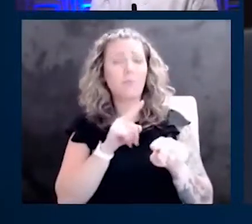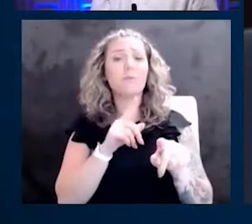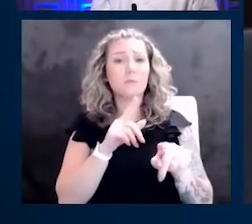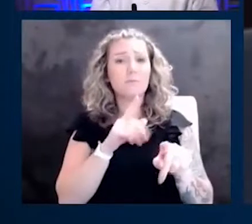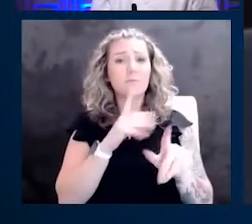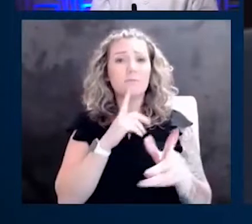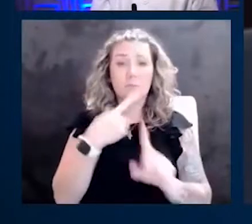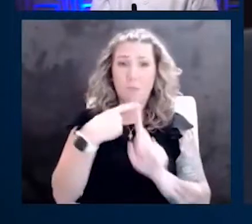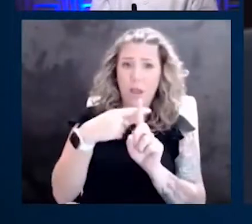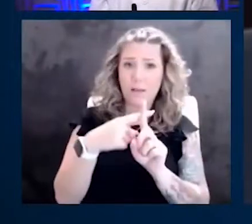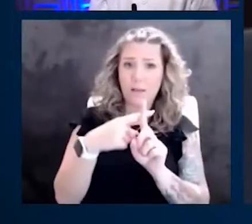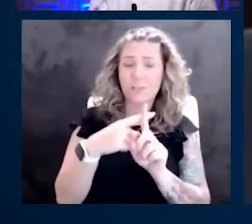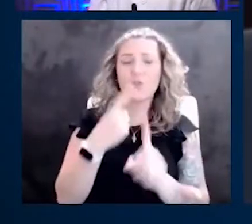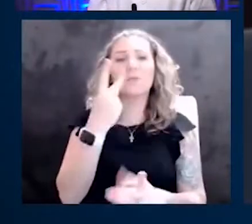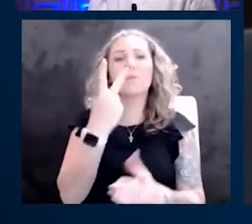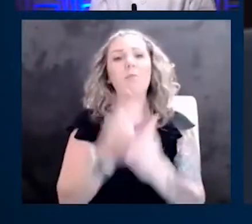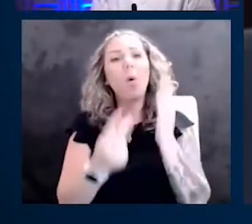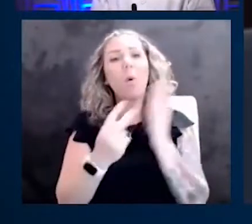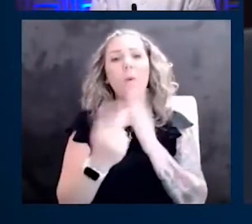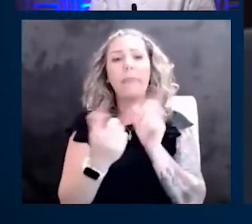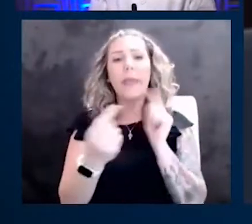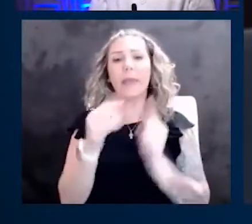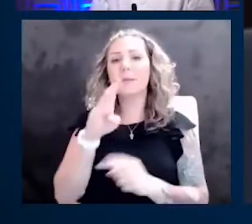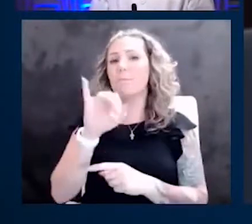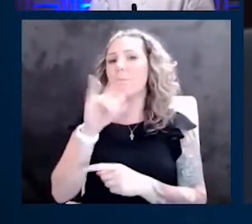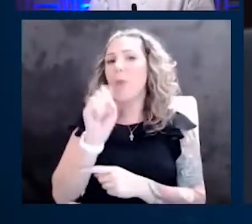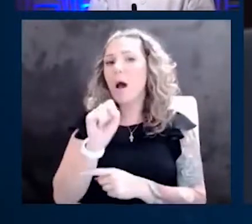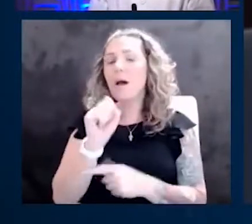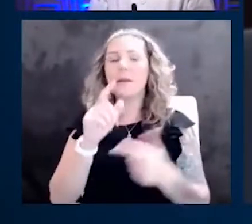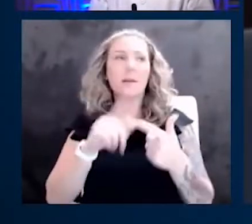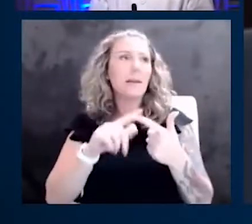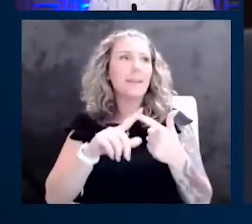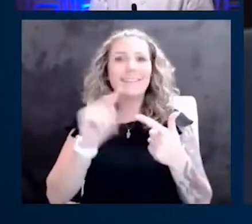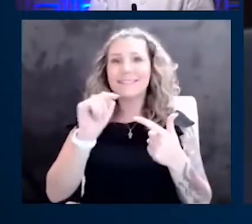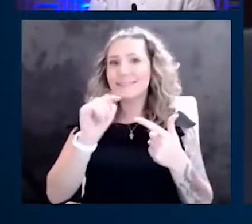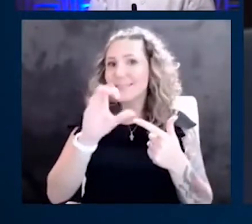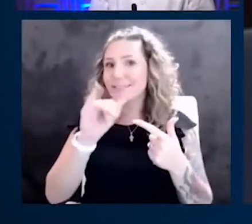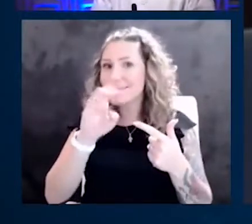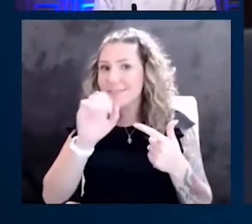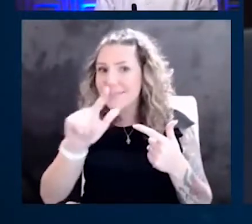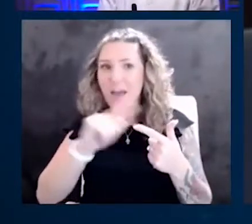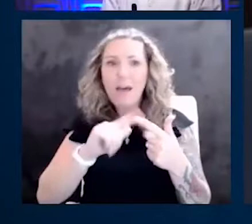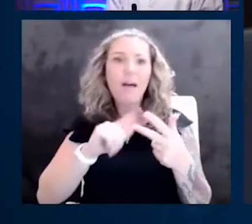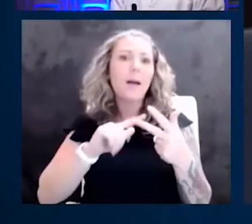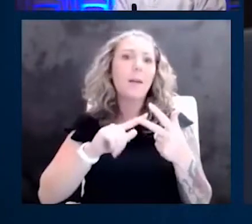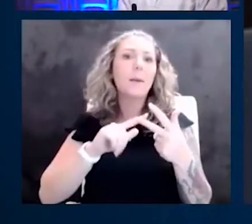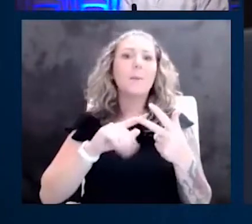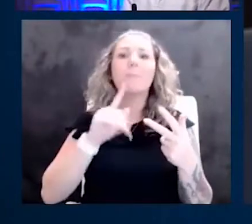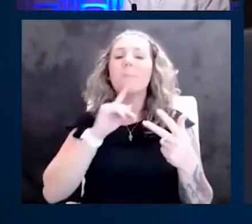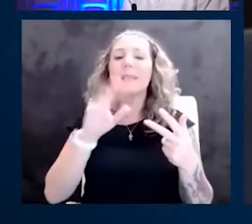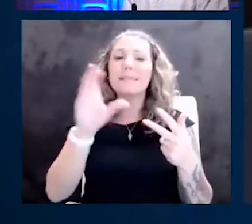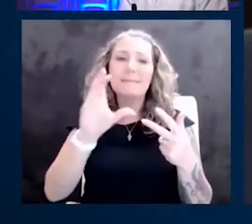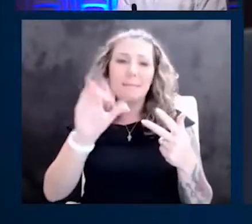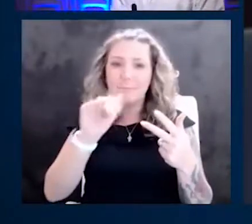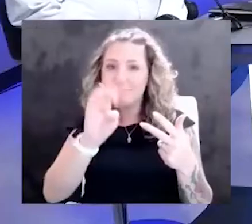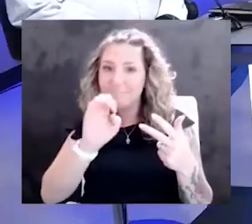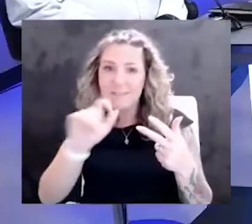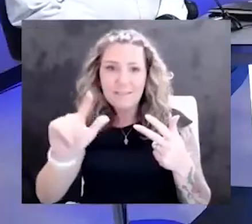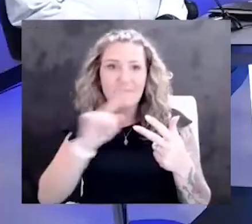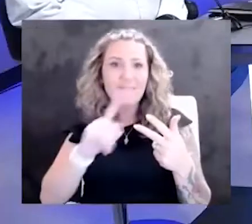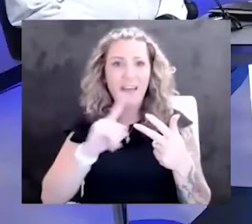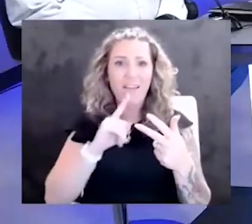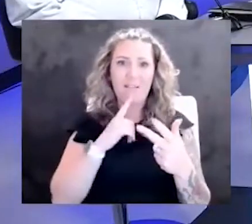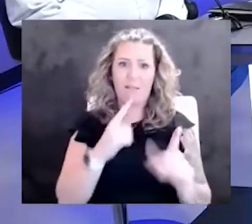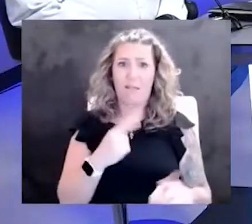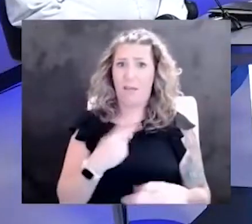antibody or B cell immunity, but also T cell immunity that helps to keep us well and clear the virus. I'm glad he's here because I could never have done that. What do